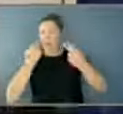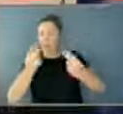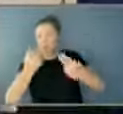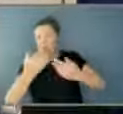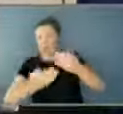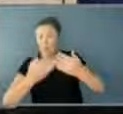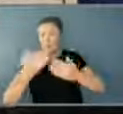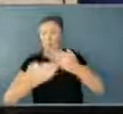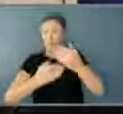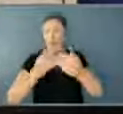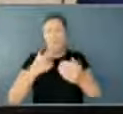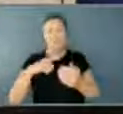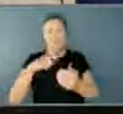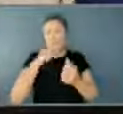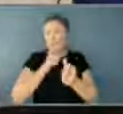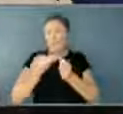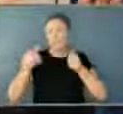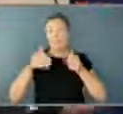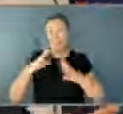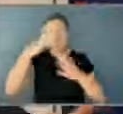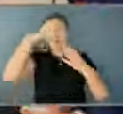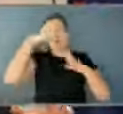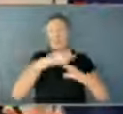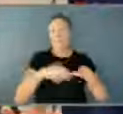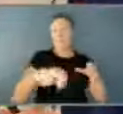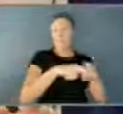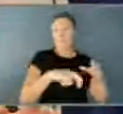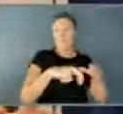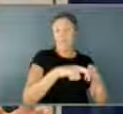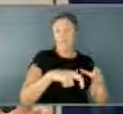think 211,000 Australians have come home through